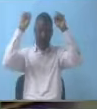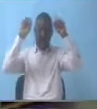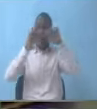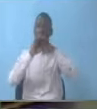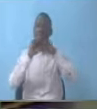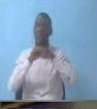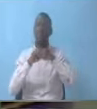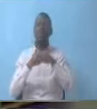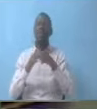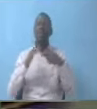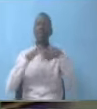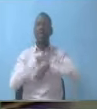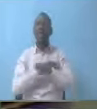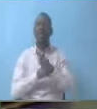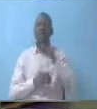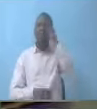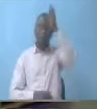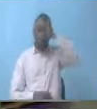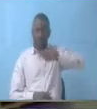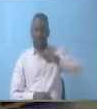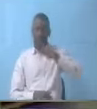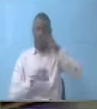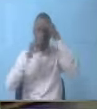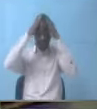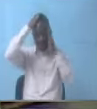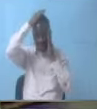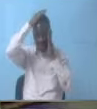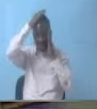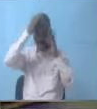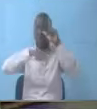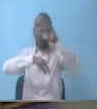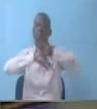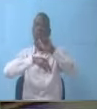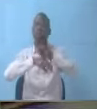military, local government, managing directors,